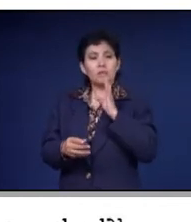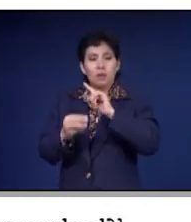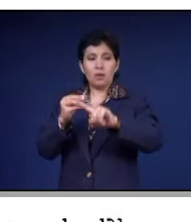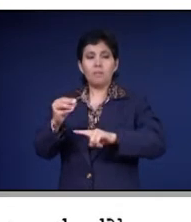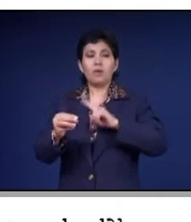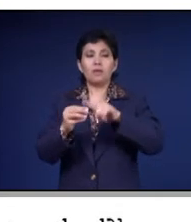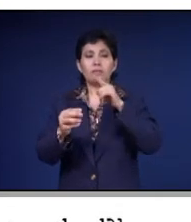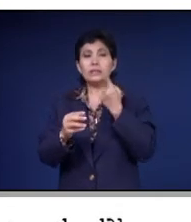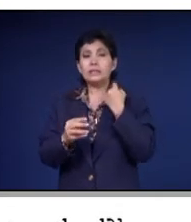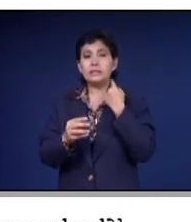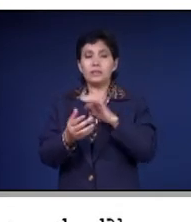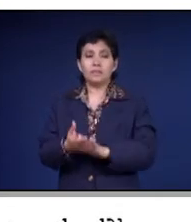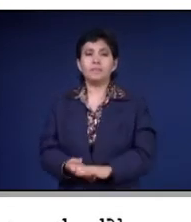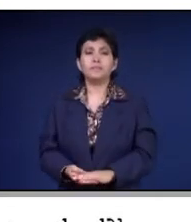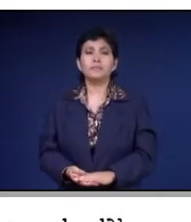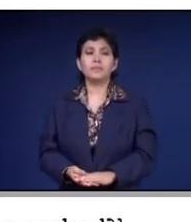now.